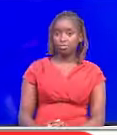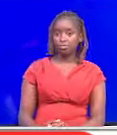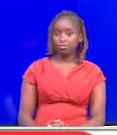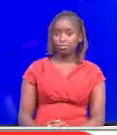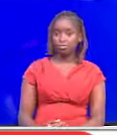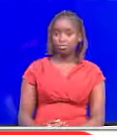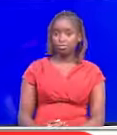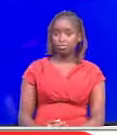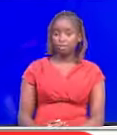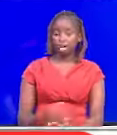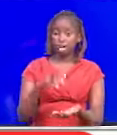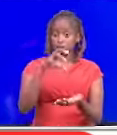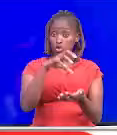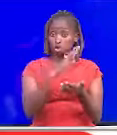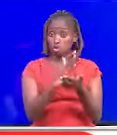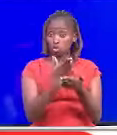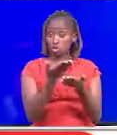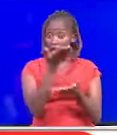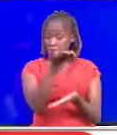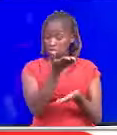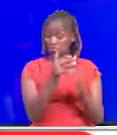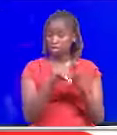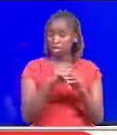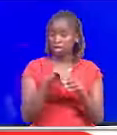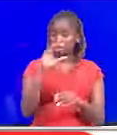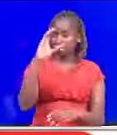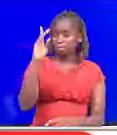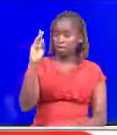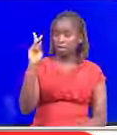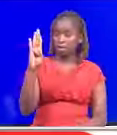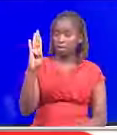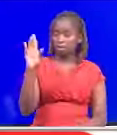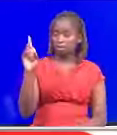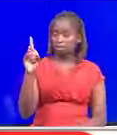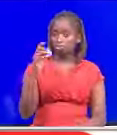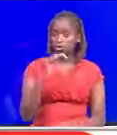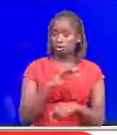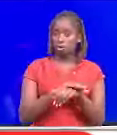This was the real situation at the Nairobi Central Business District Wednesday.